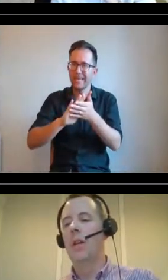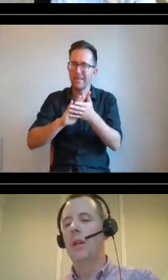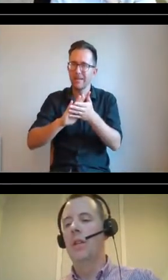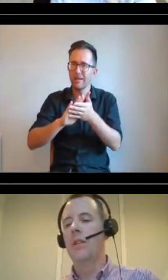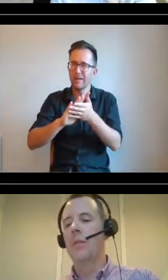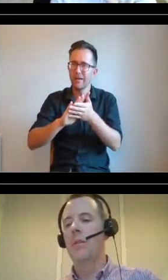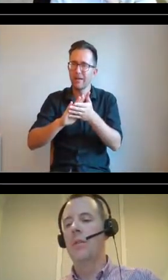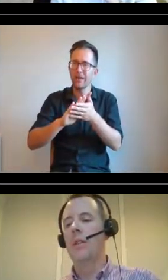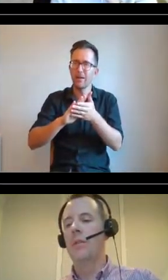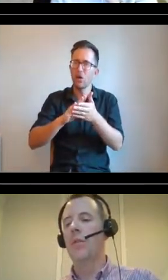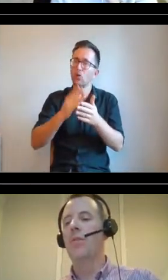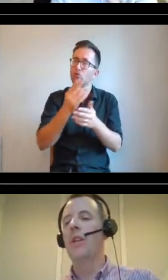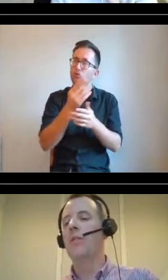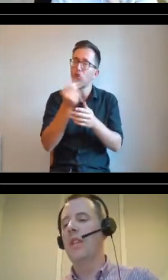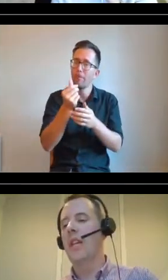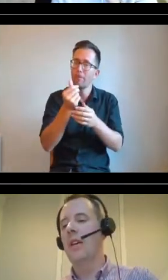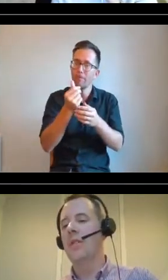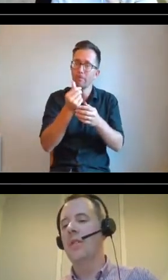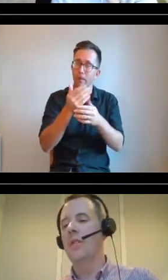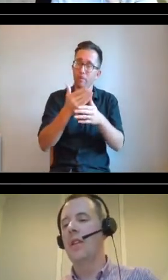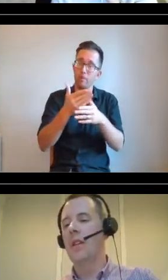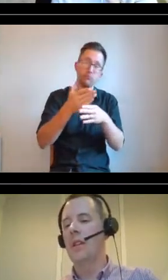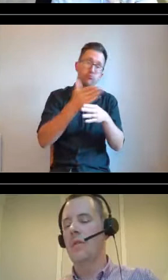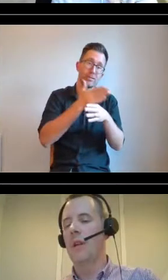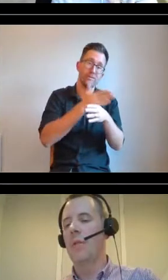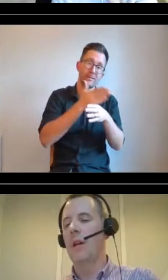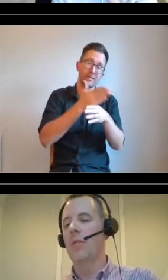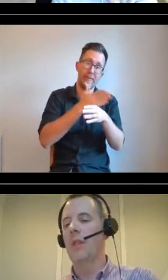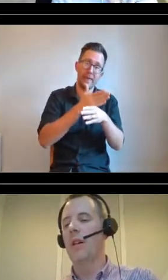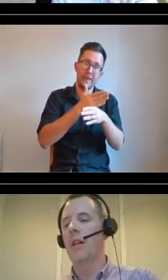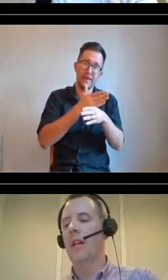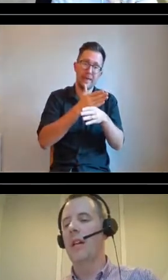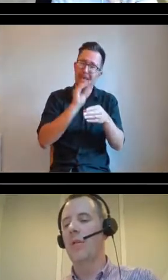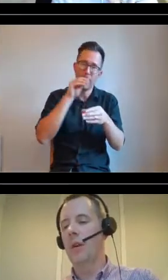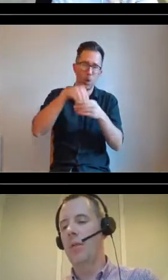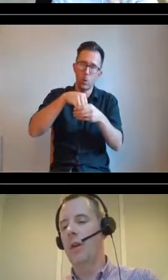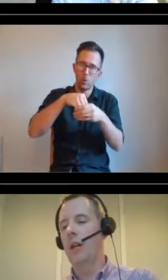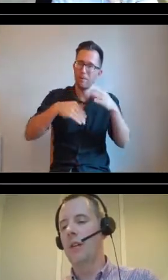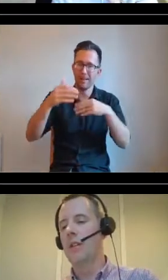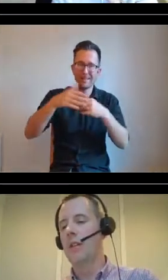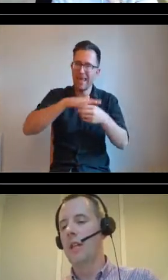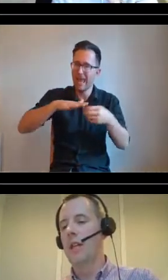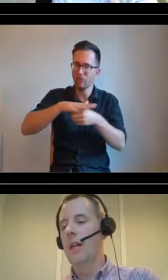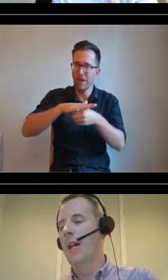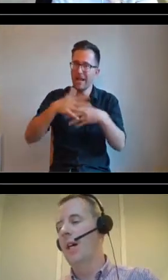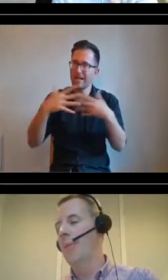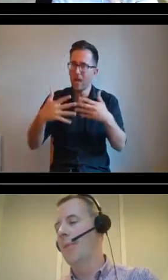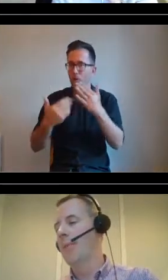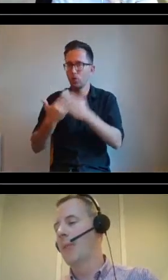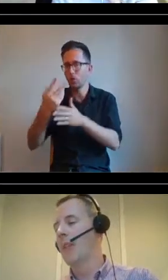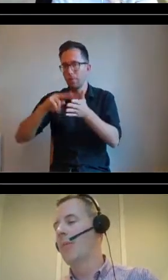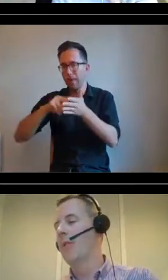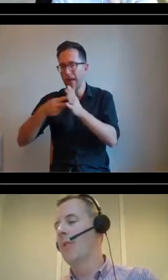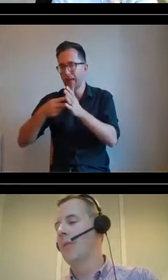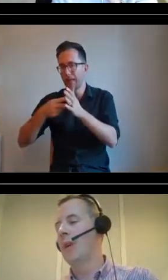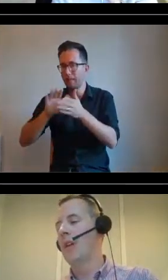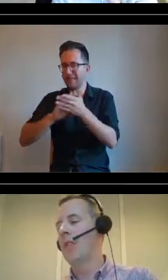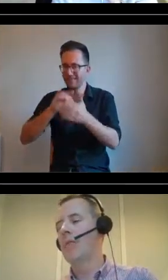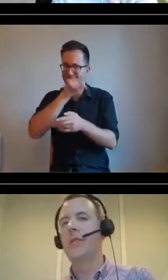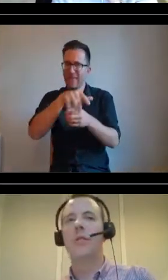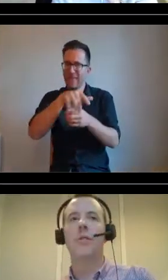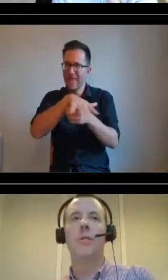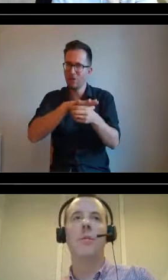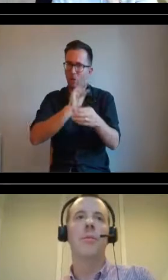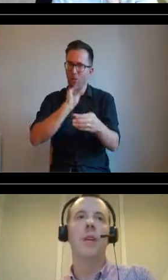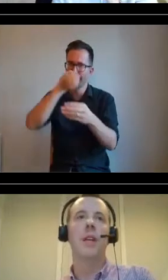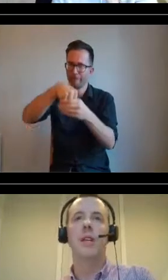some areas that were previously outside of the development boundary that are now required. But the